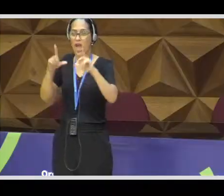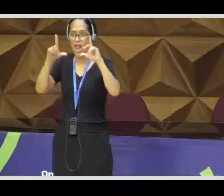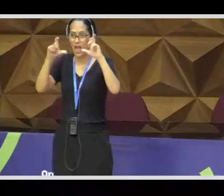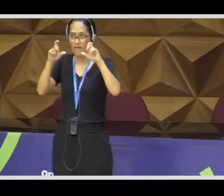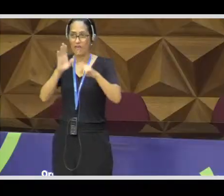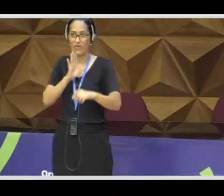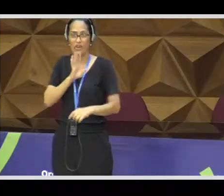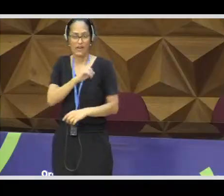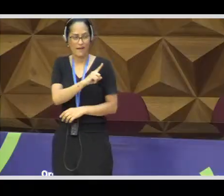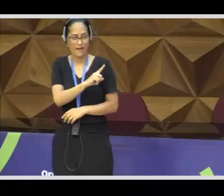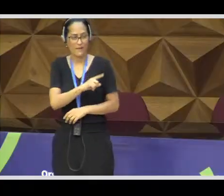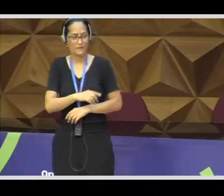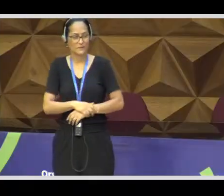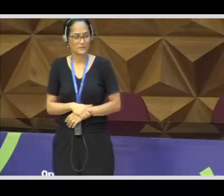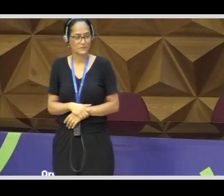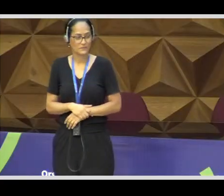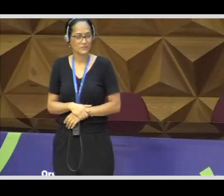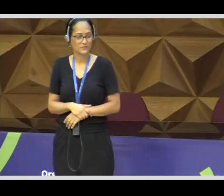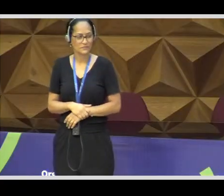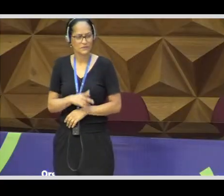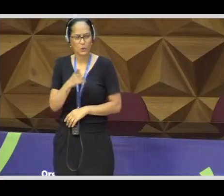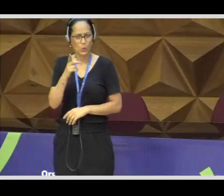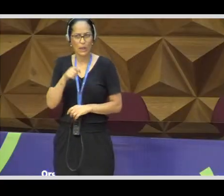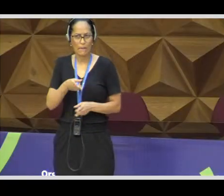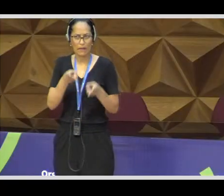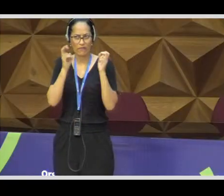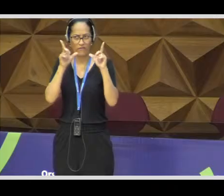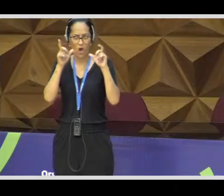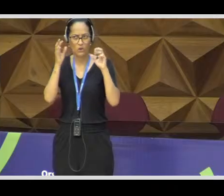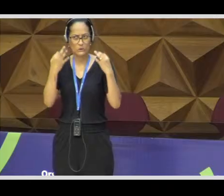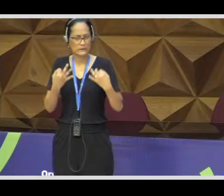hard to see. Let me get the pen.